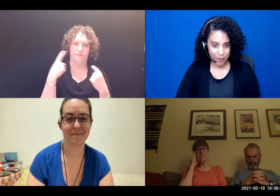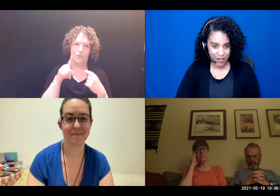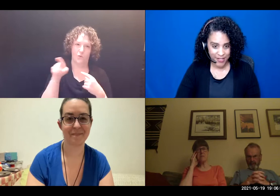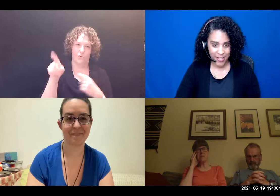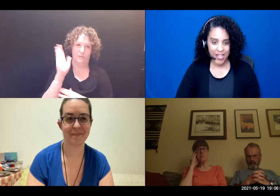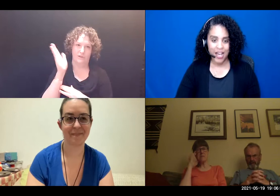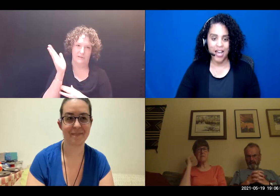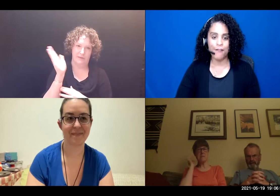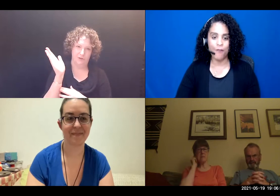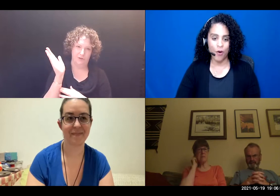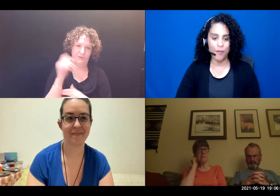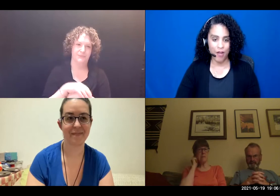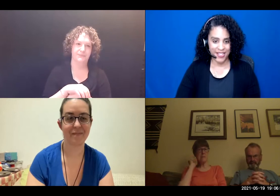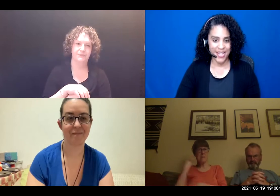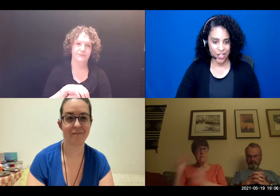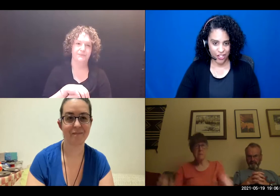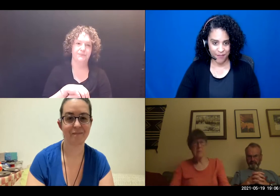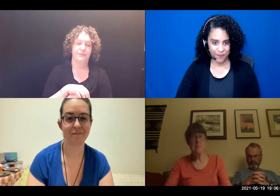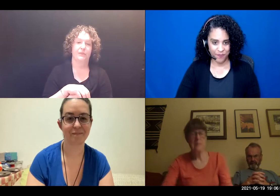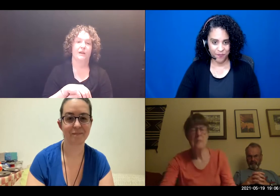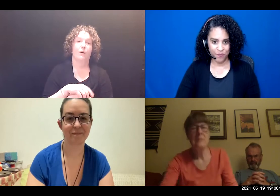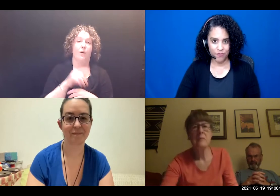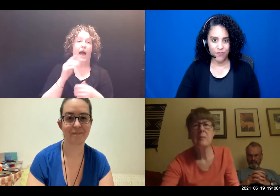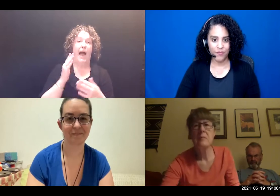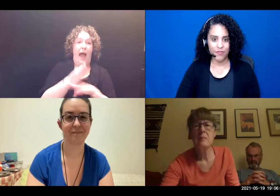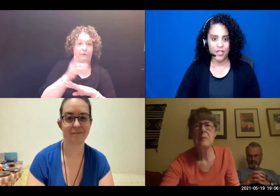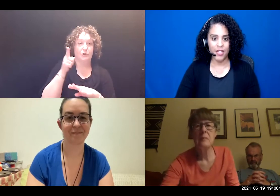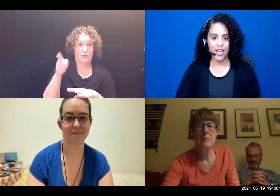your cameras for the presentation.